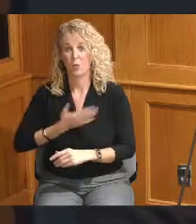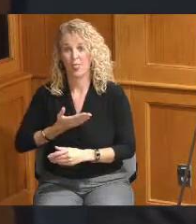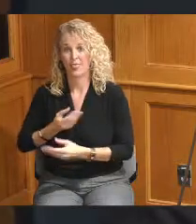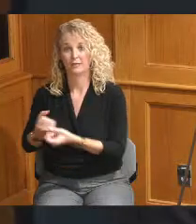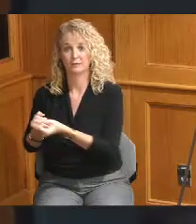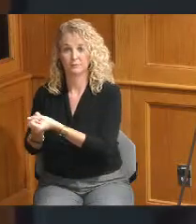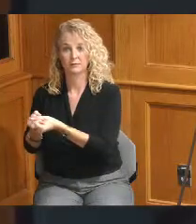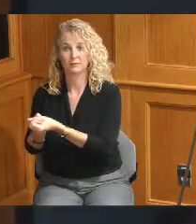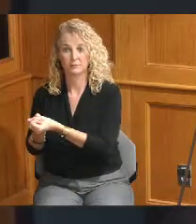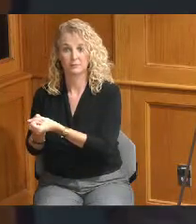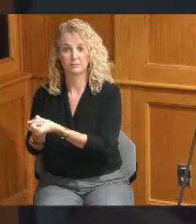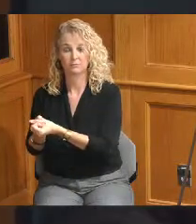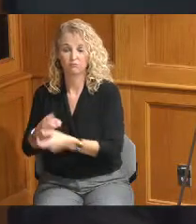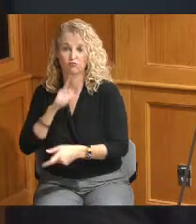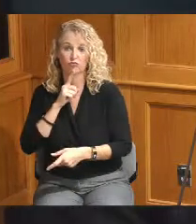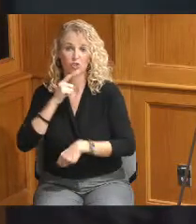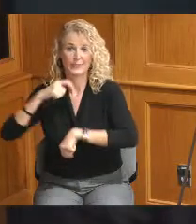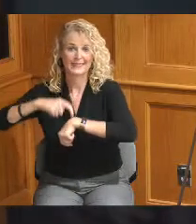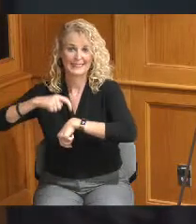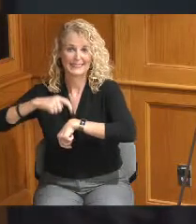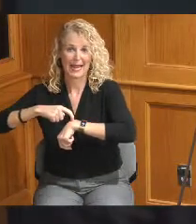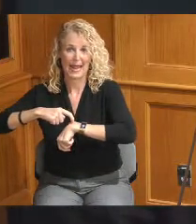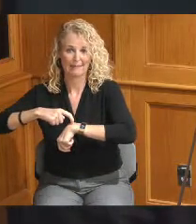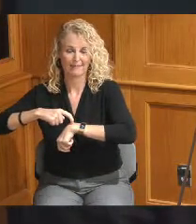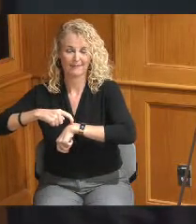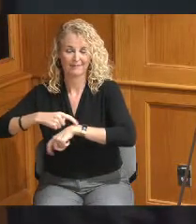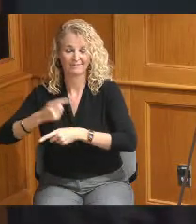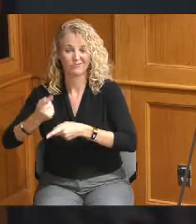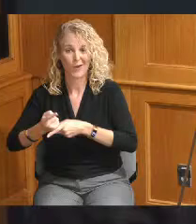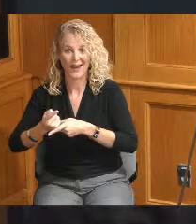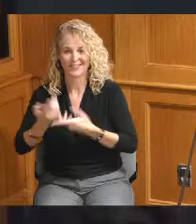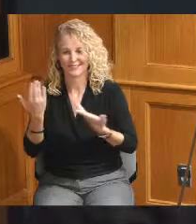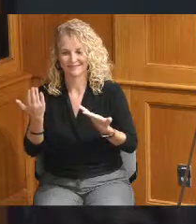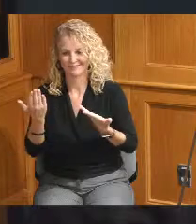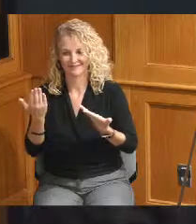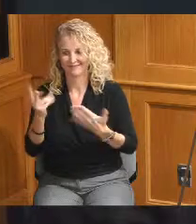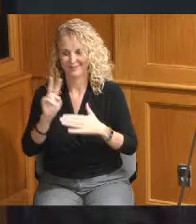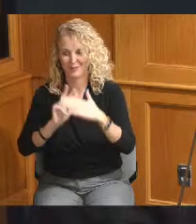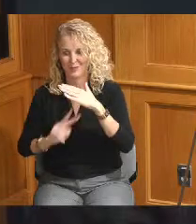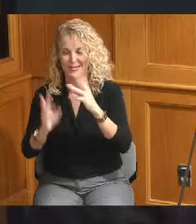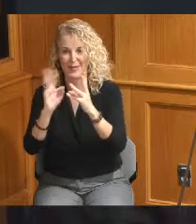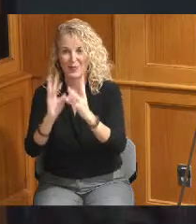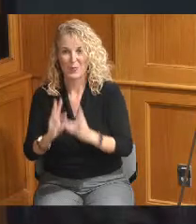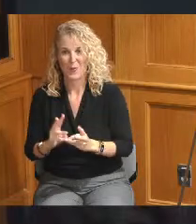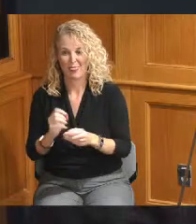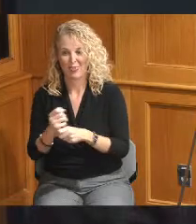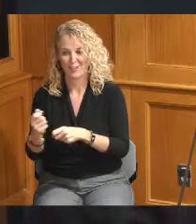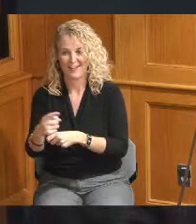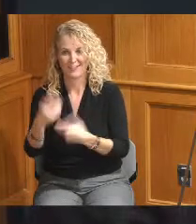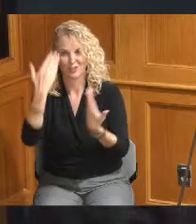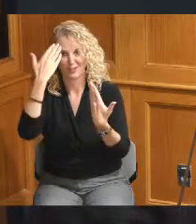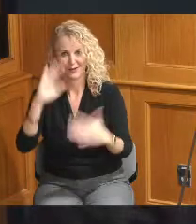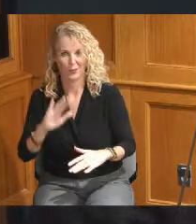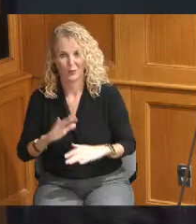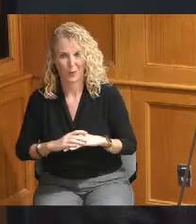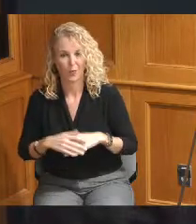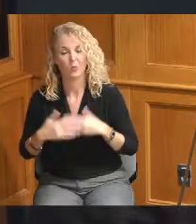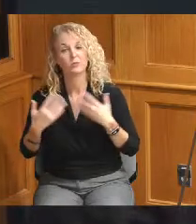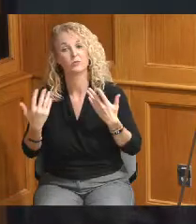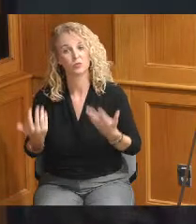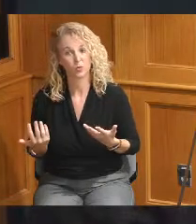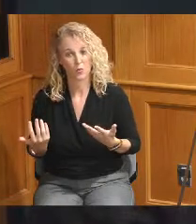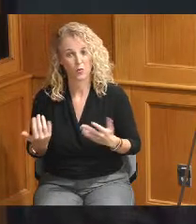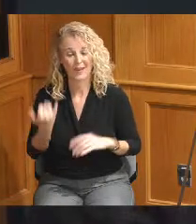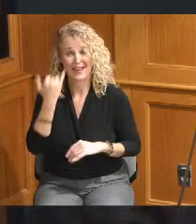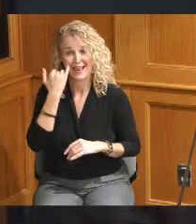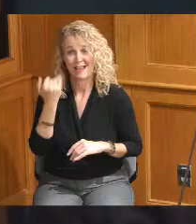it. It's just a matter of timing, right? Because we don't know what is going to happen in 2025 related to the weather. So